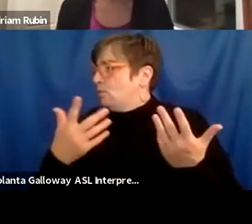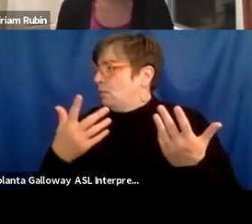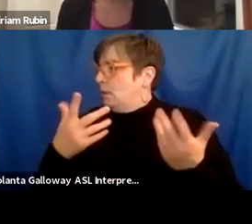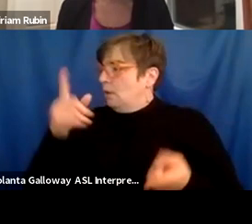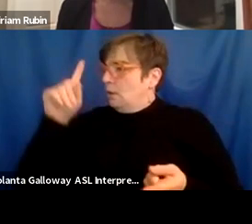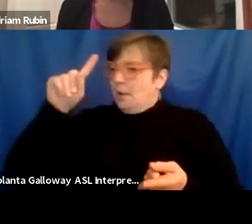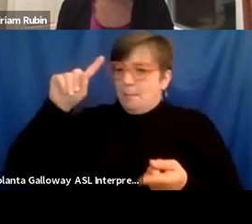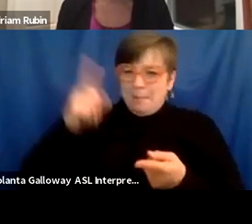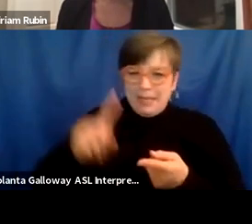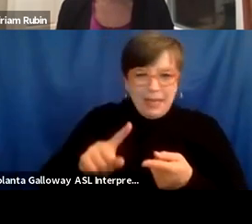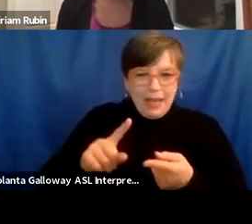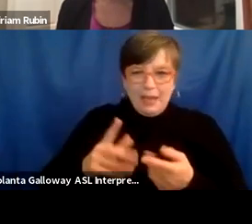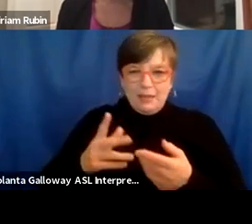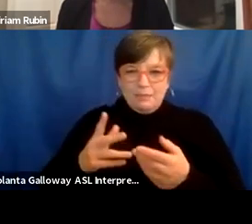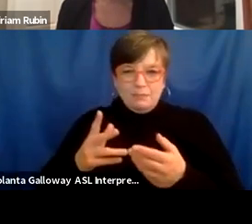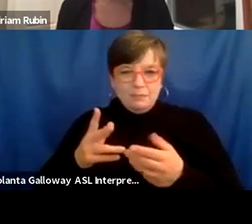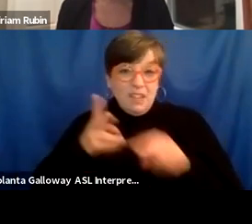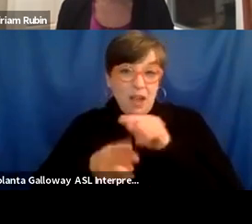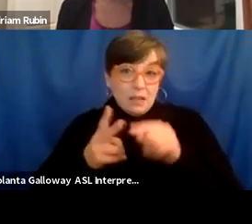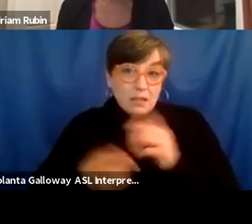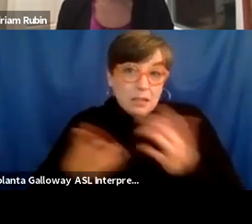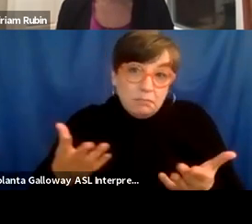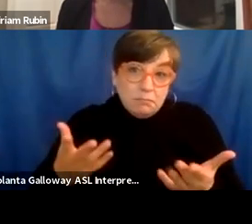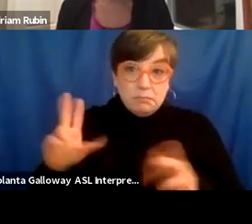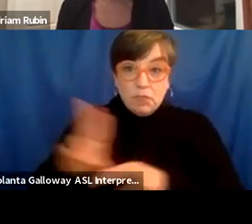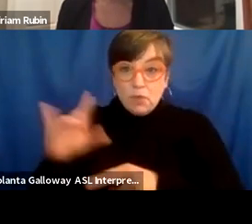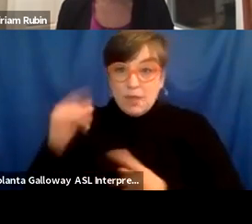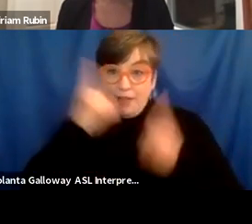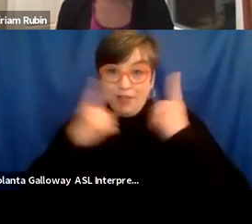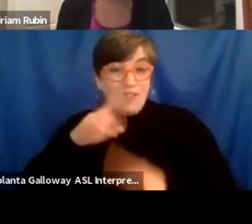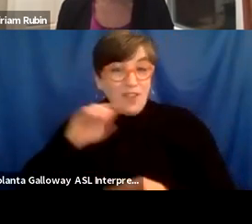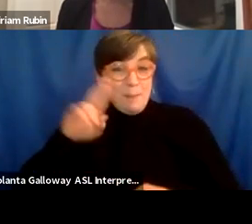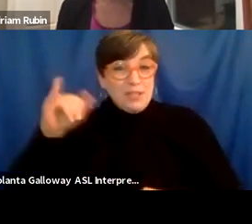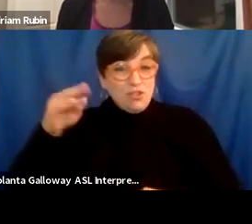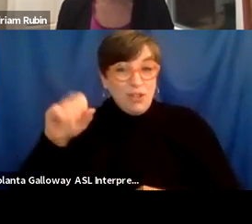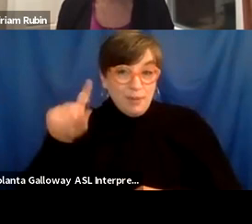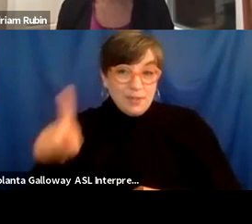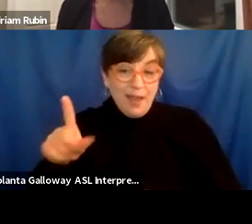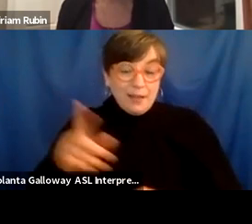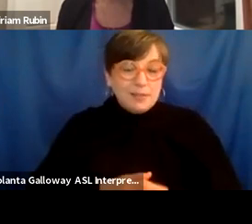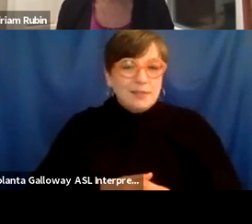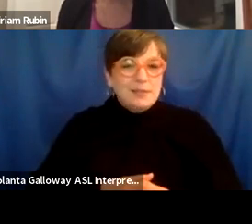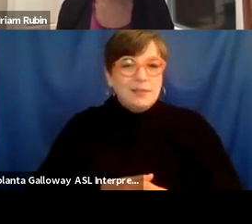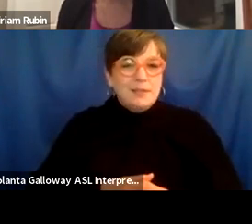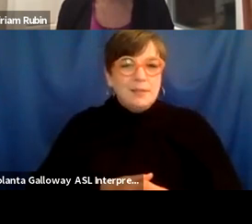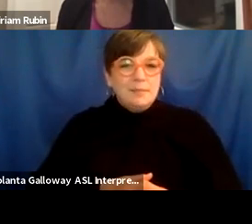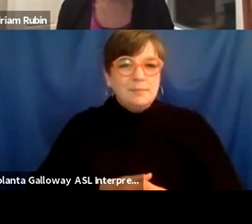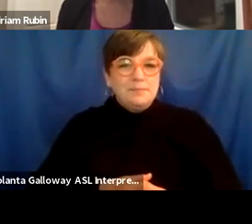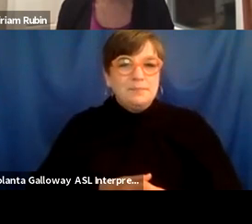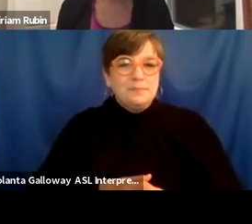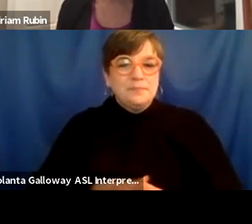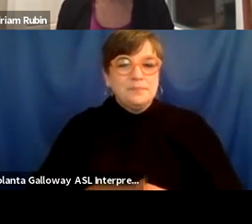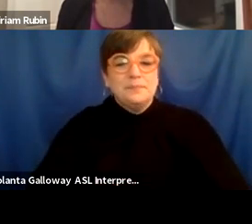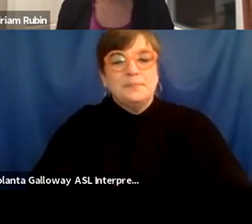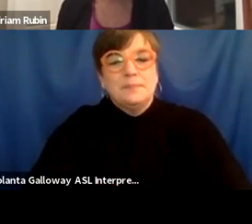mitigate what would have been cuts, to use the thoughtful question that Mr. James asked, and your answer on